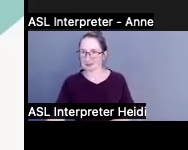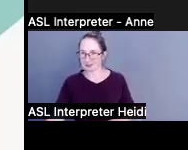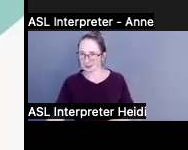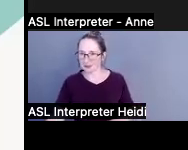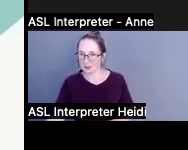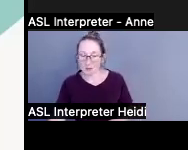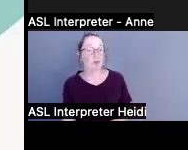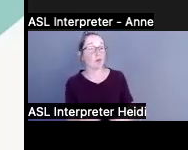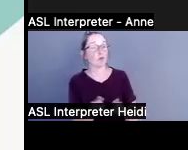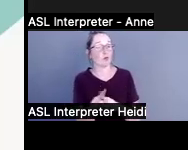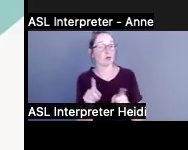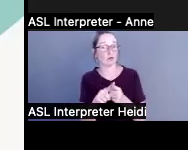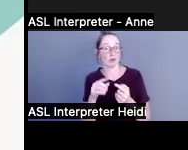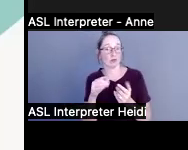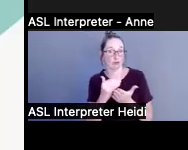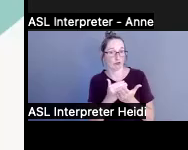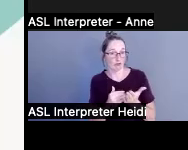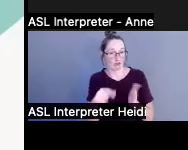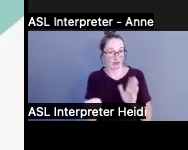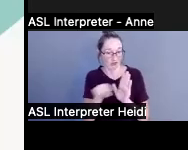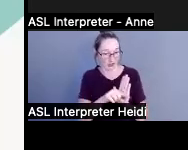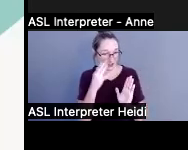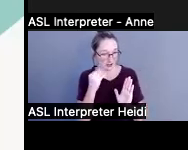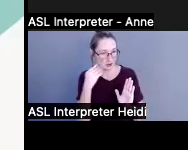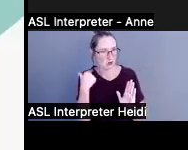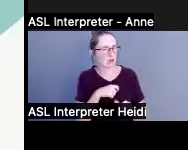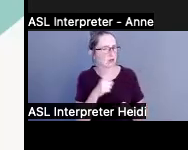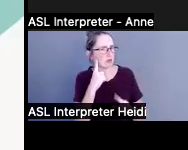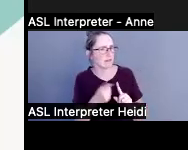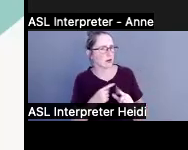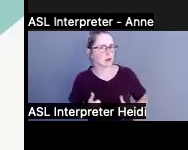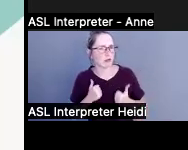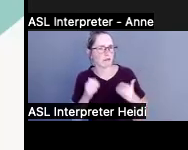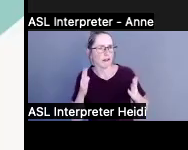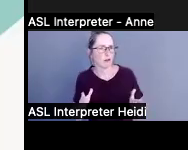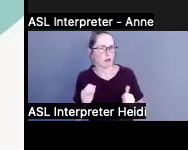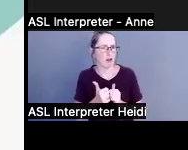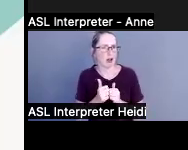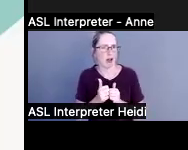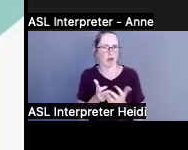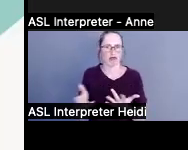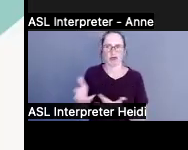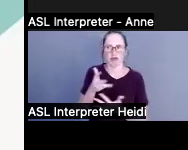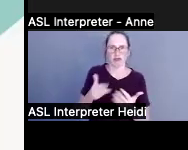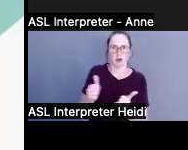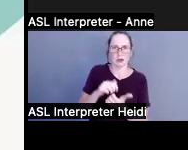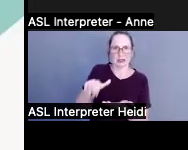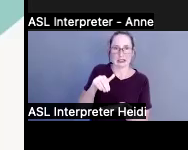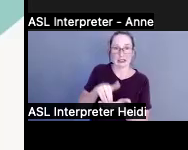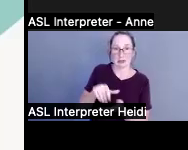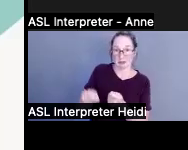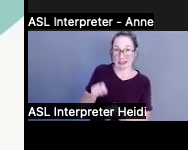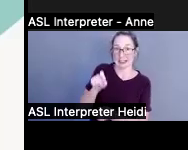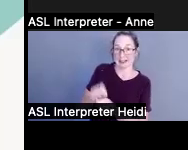In addition to documenting those negative experiences, we wanted to hear from survivors how interacting with the center